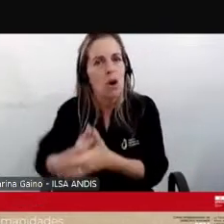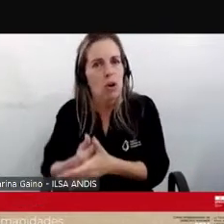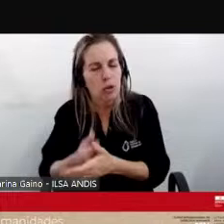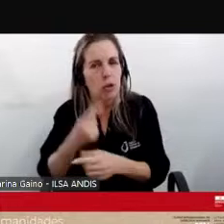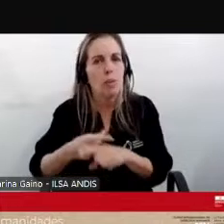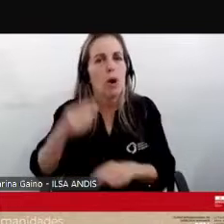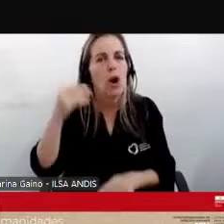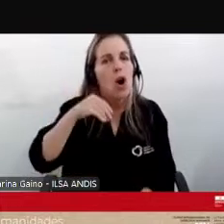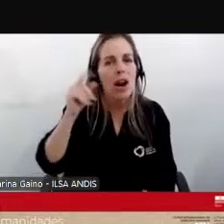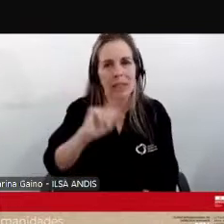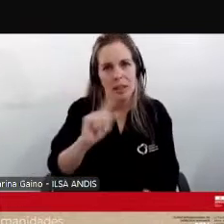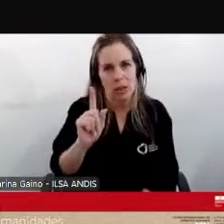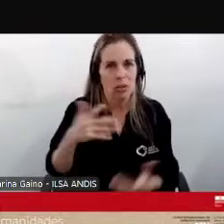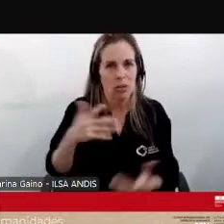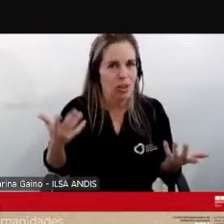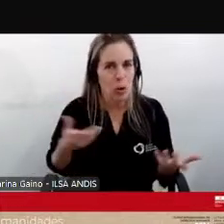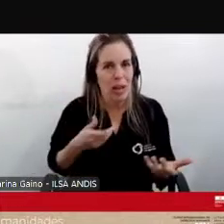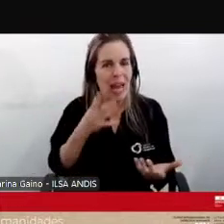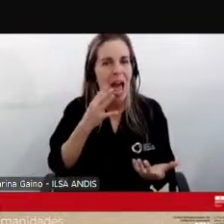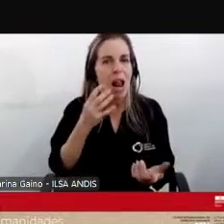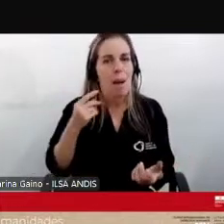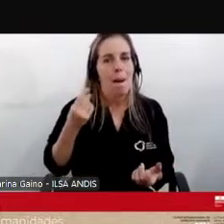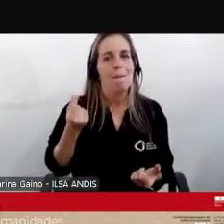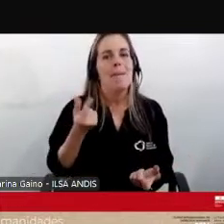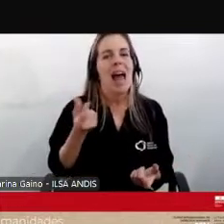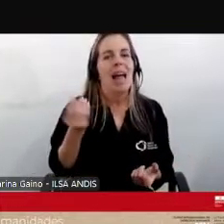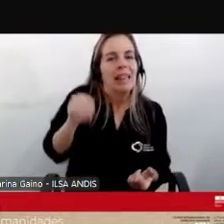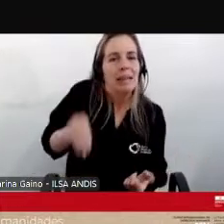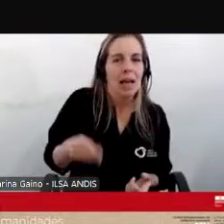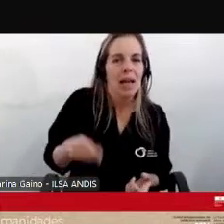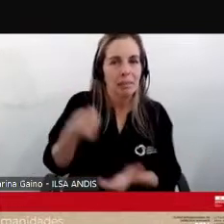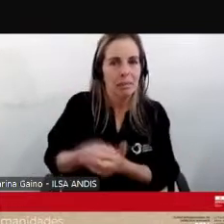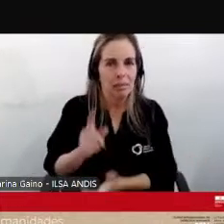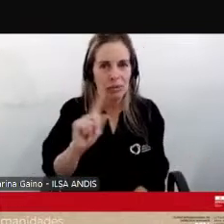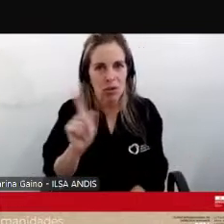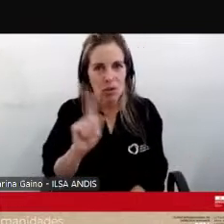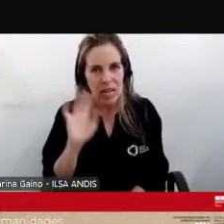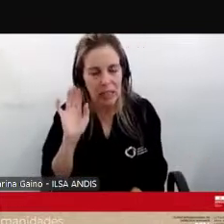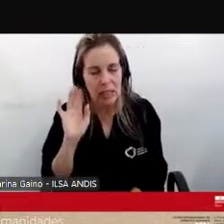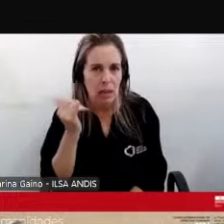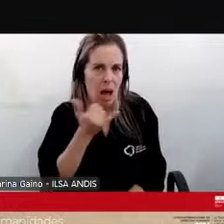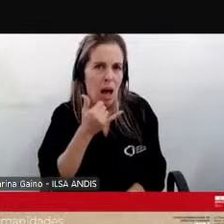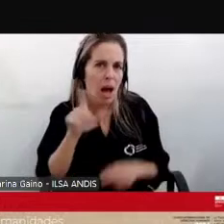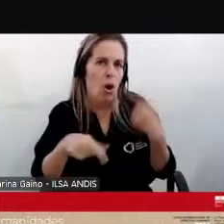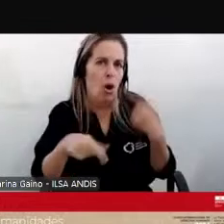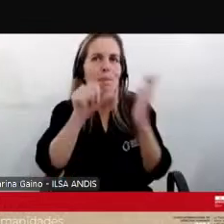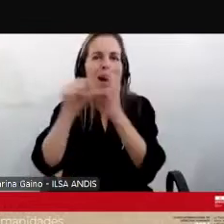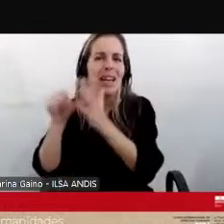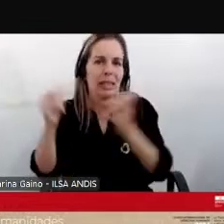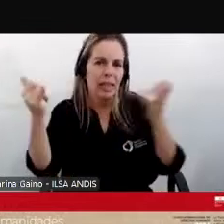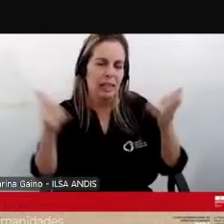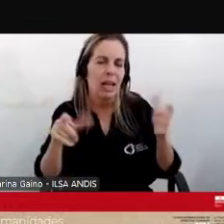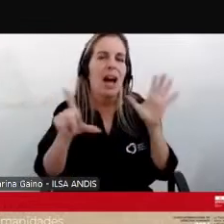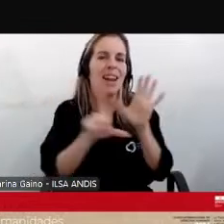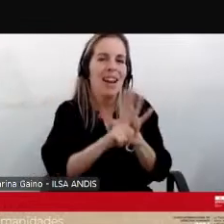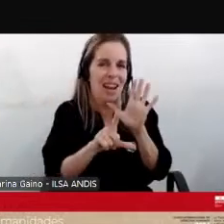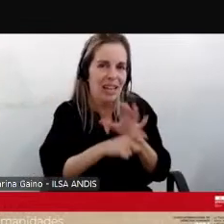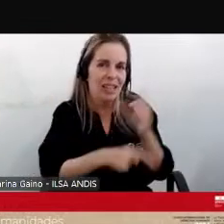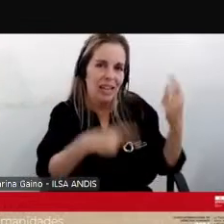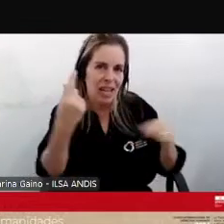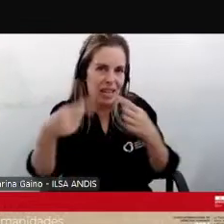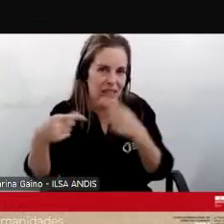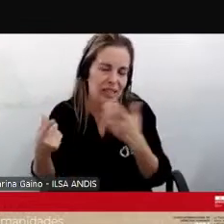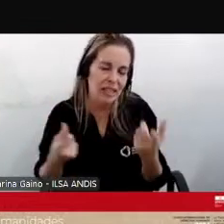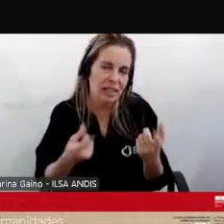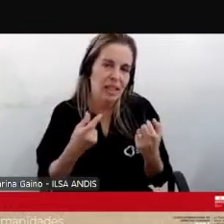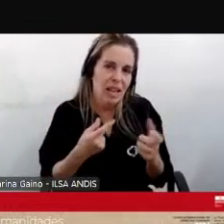So in many countries, laws require, for example, workers who work overtime to be paid 50% more during overtime hours. But if they're paid a